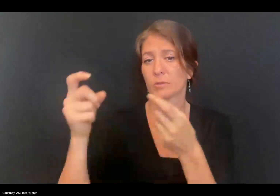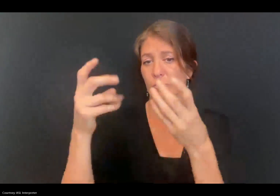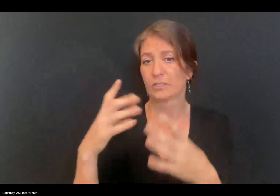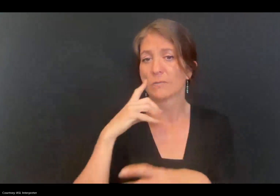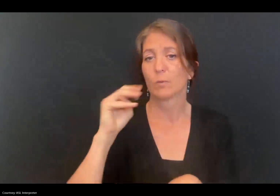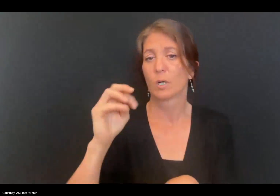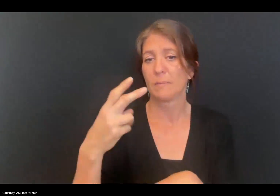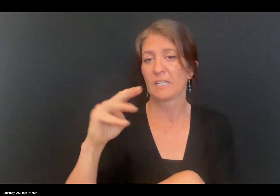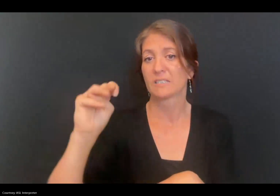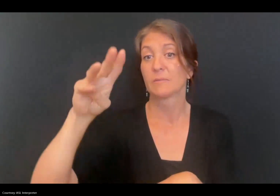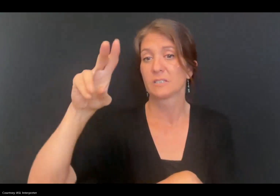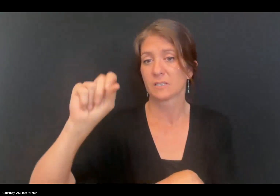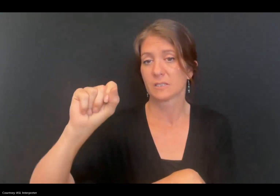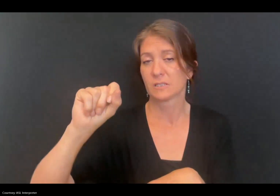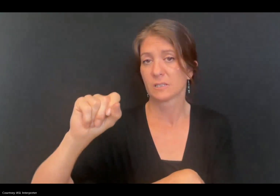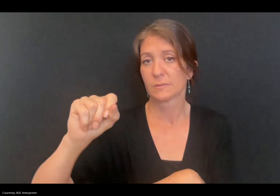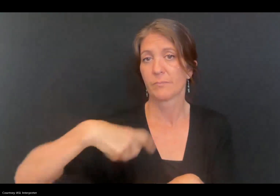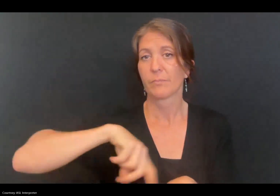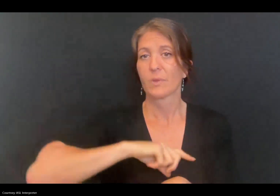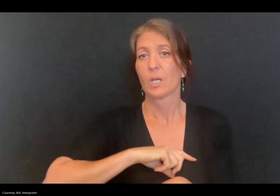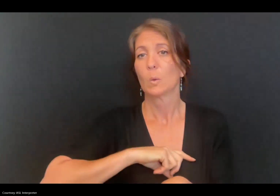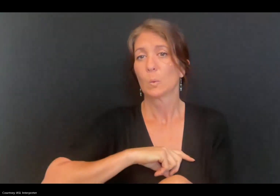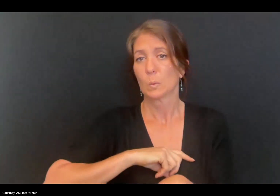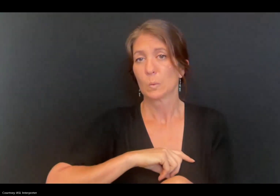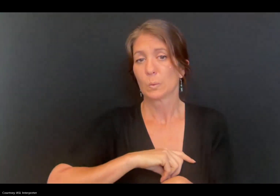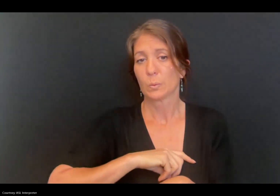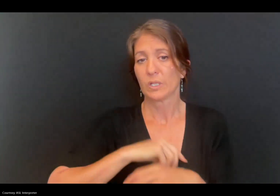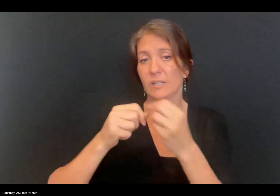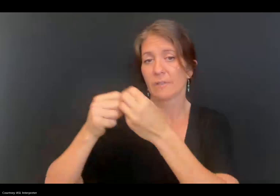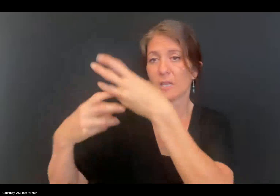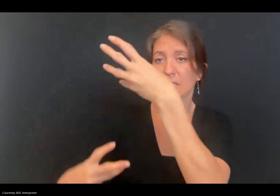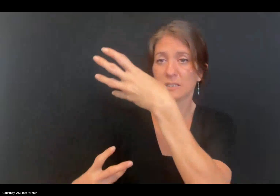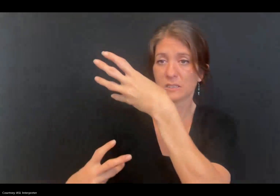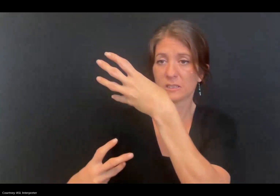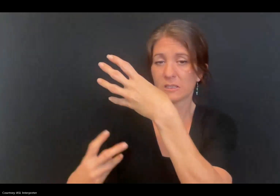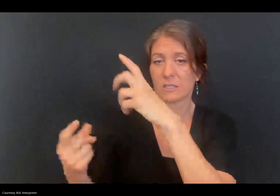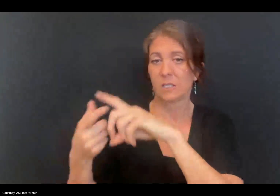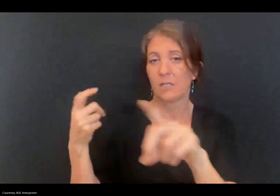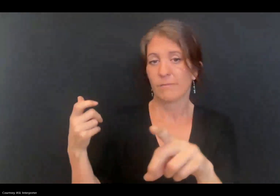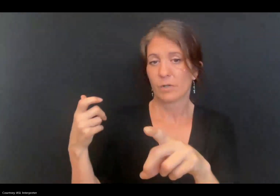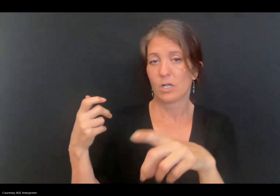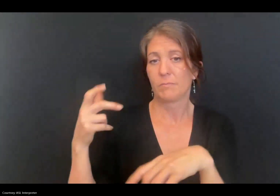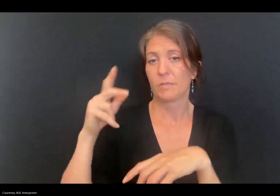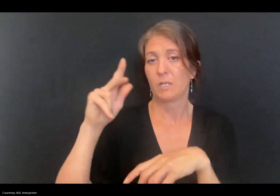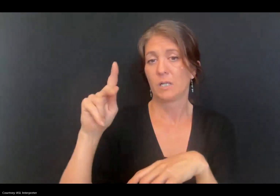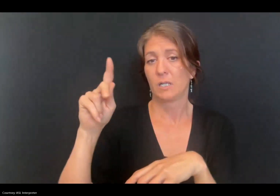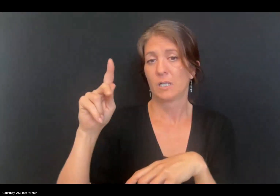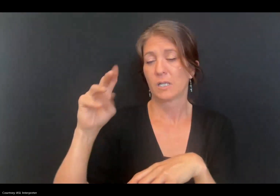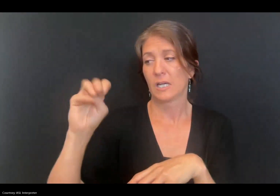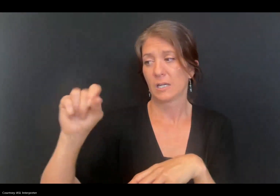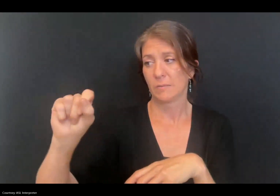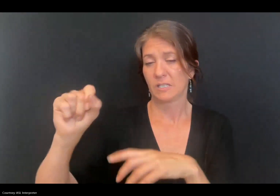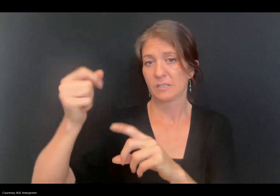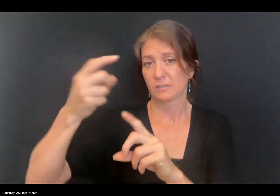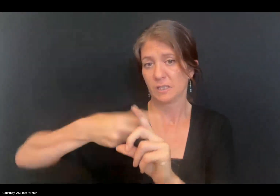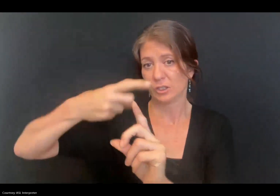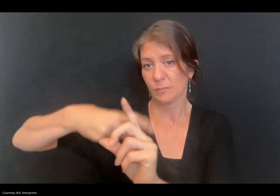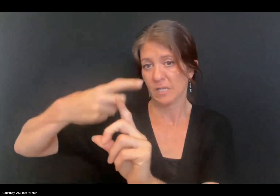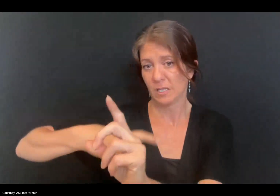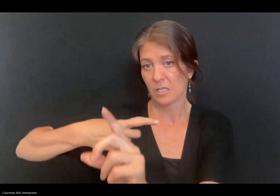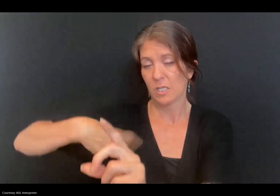particular program. We pull a list from KMIS every month, and so we are contacting